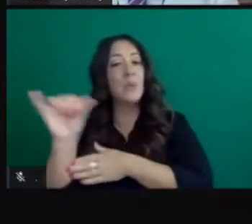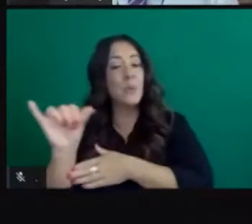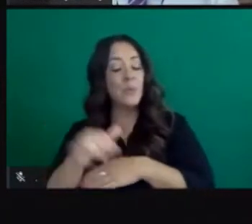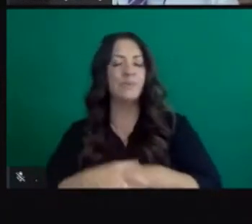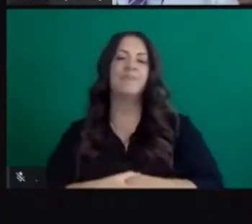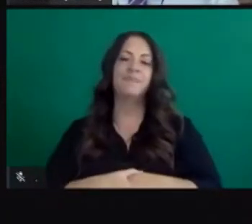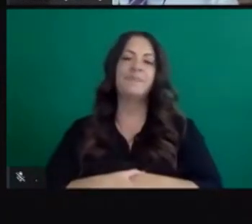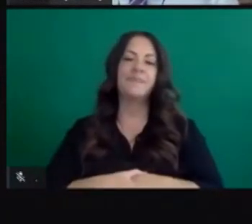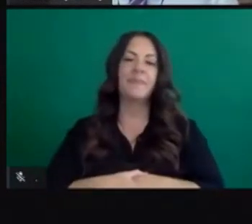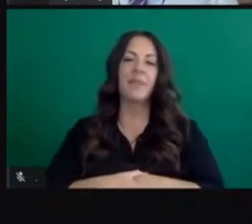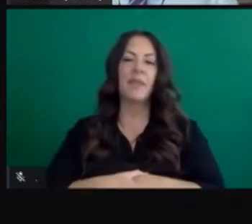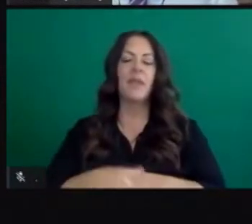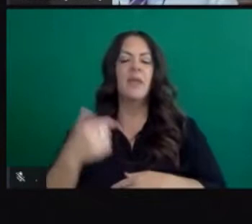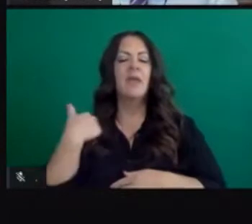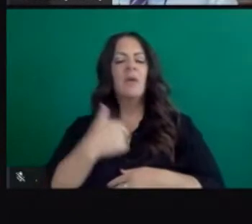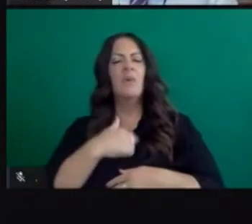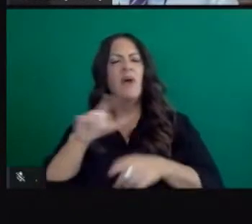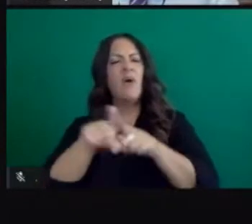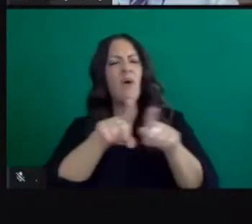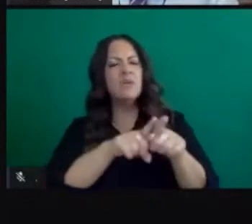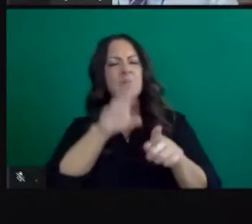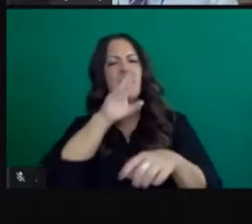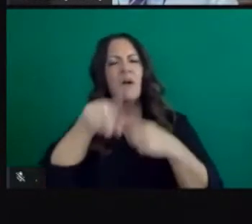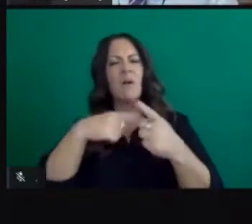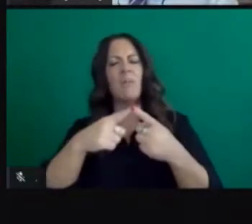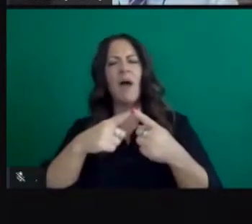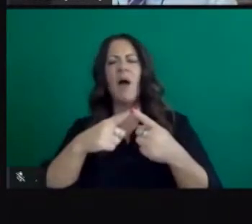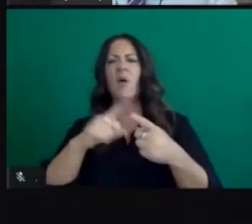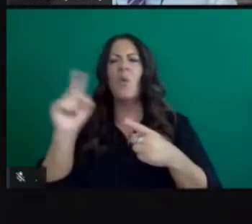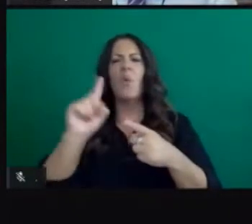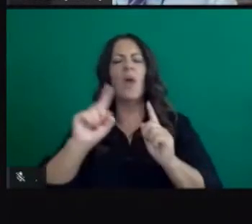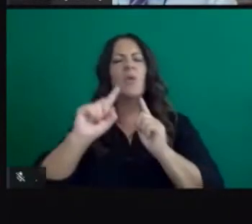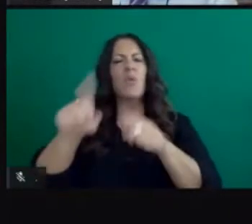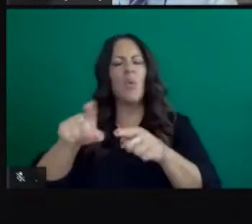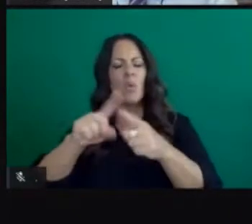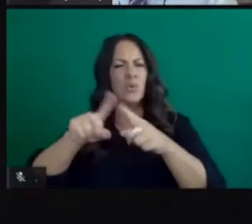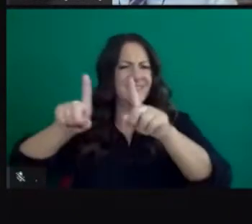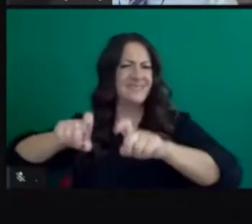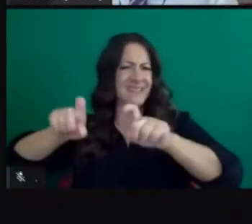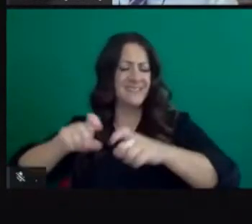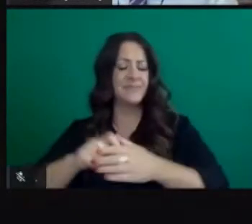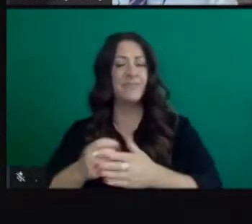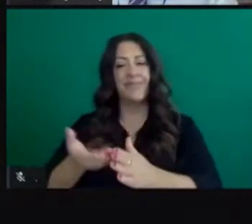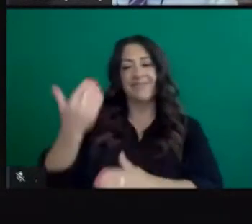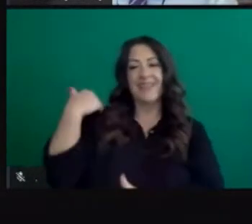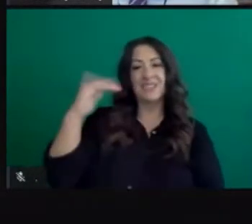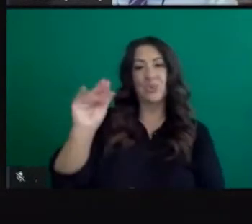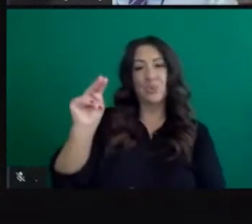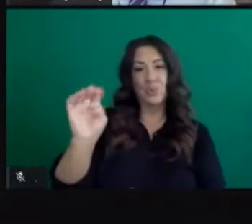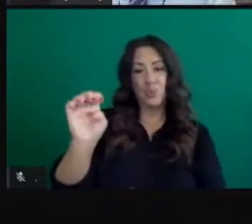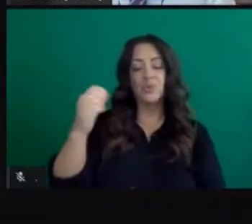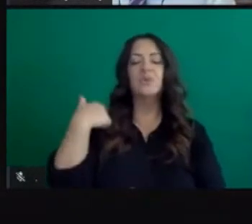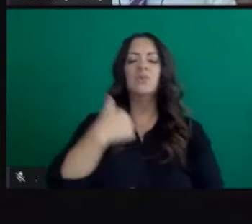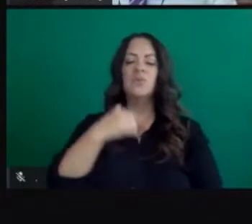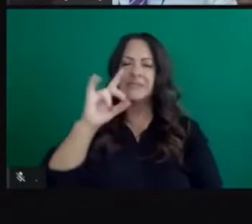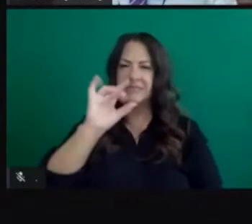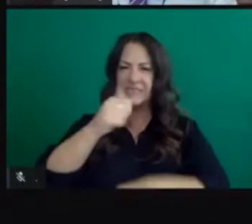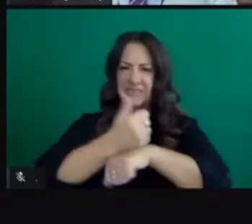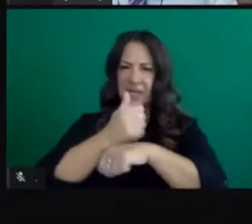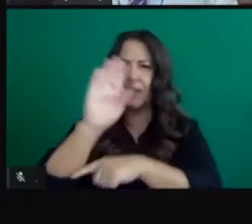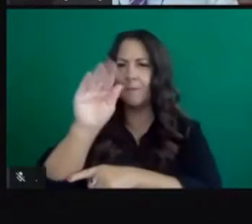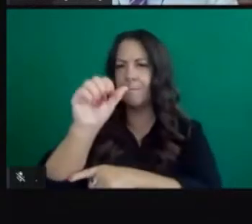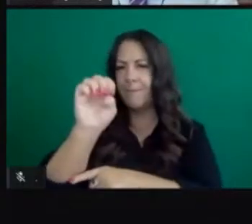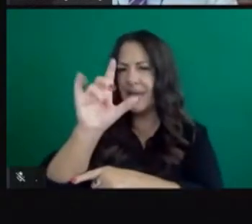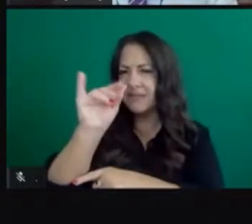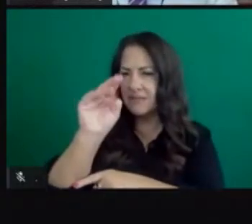We've talked about the importance of facility testing. I wanted to share with you back in June, we talked about completing baseline testing. We have done